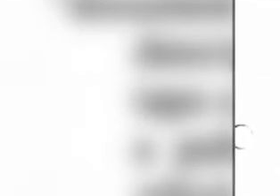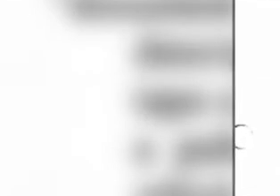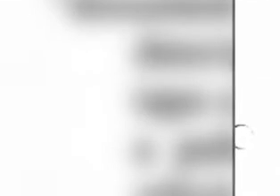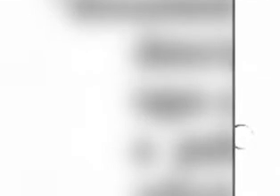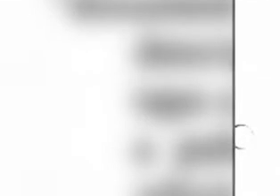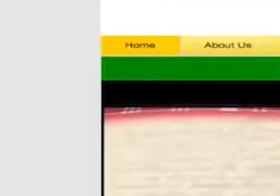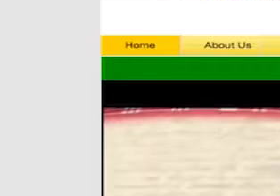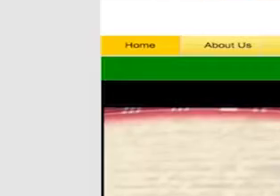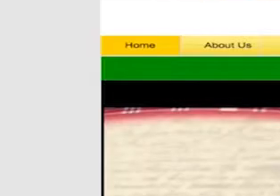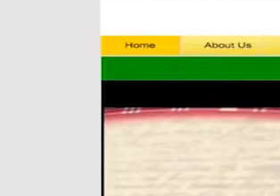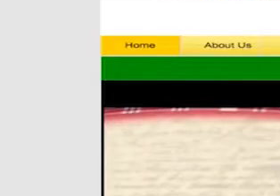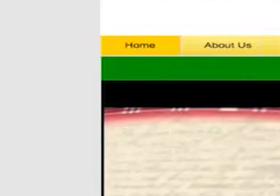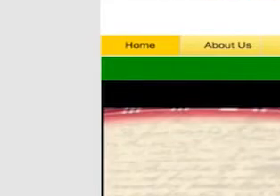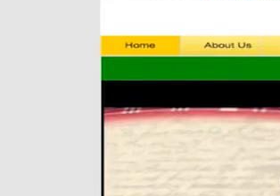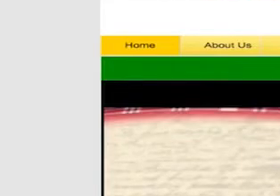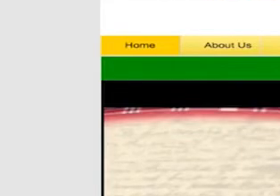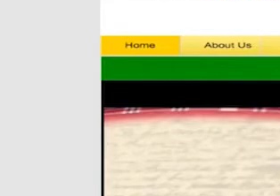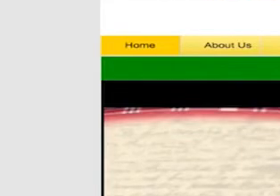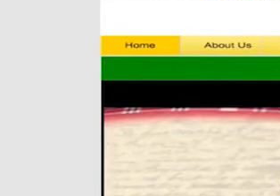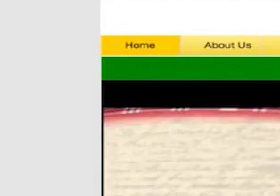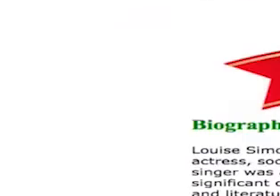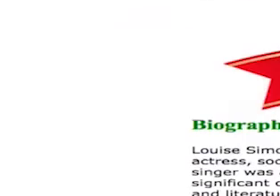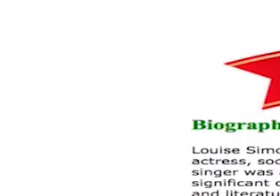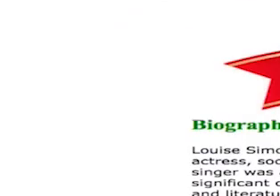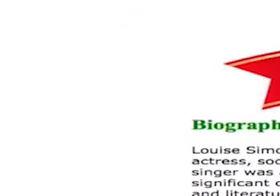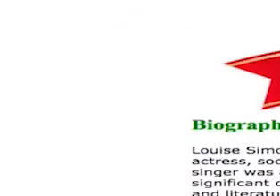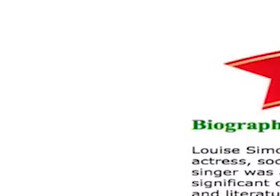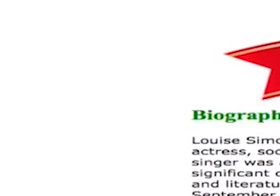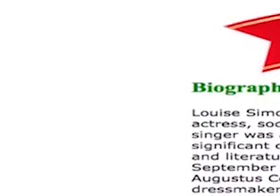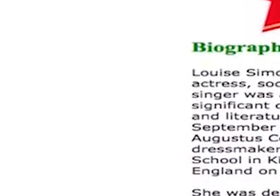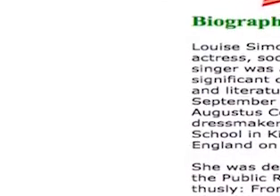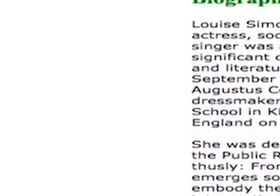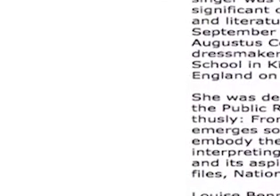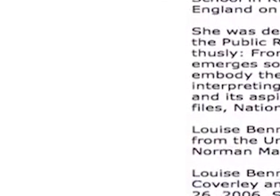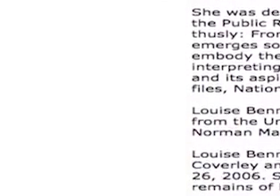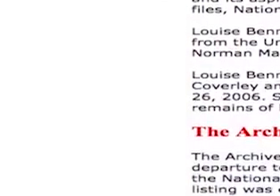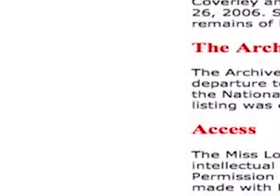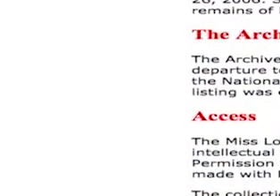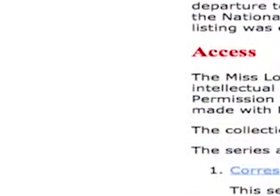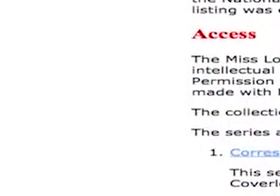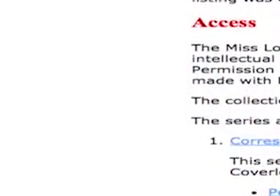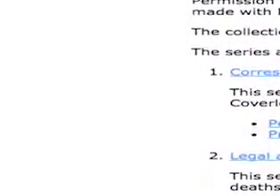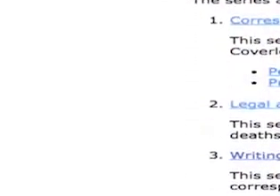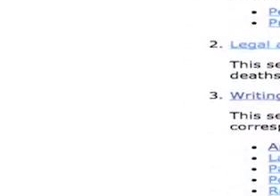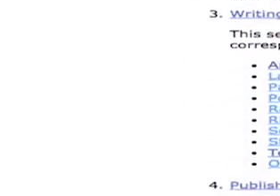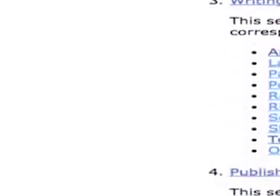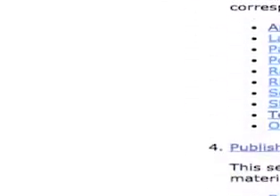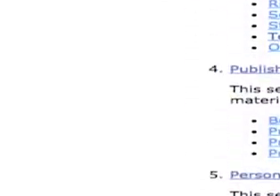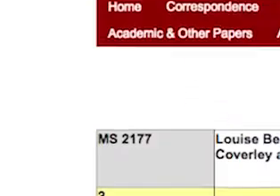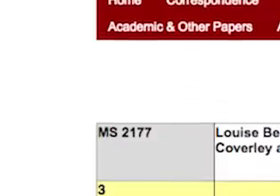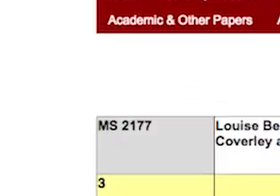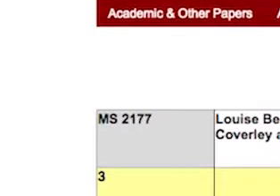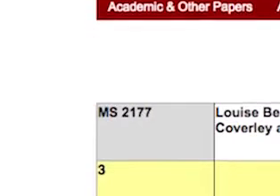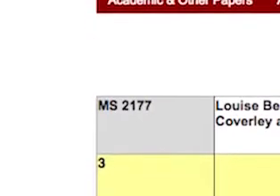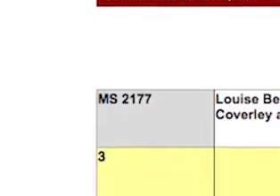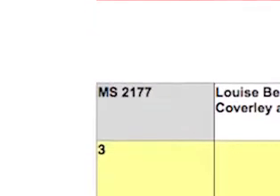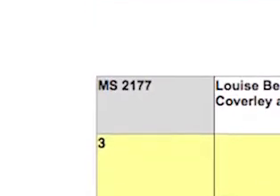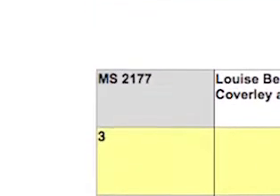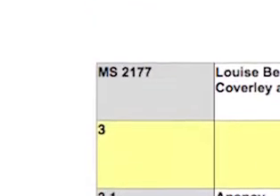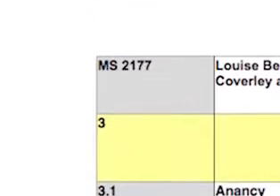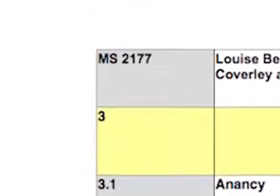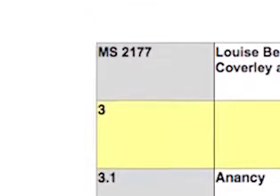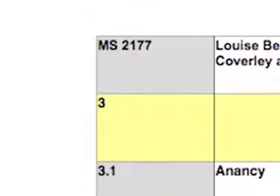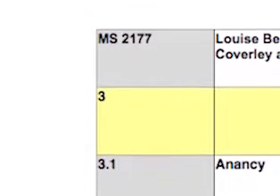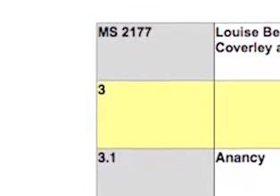Deposit Act that mandates publishers of literary, audiovisual, sound, or